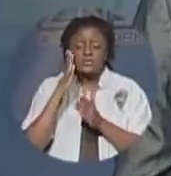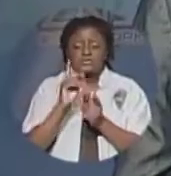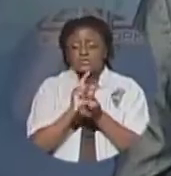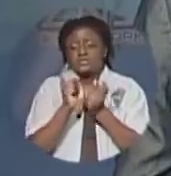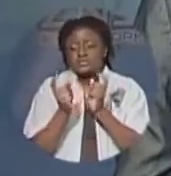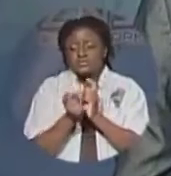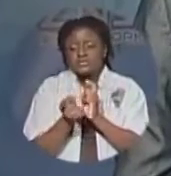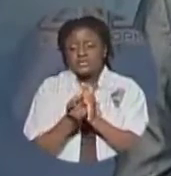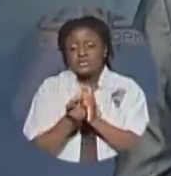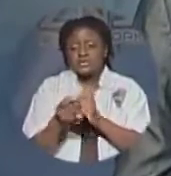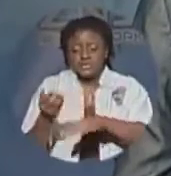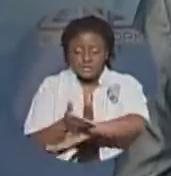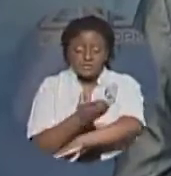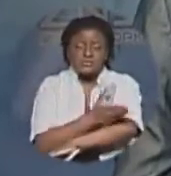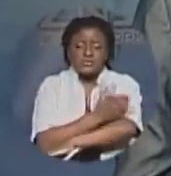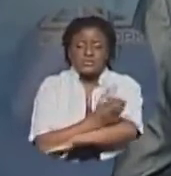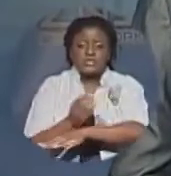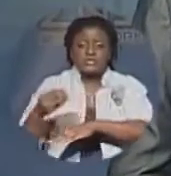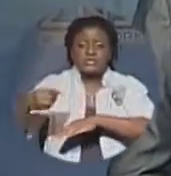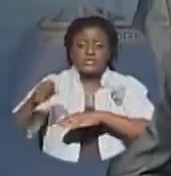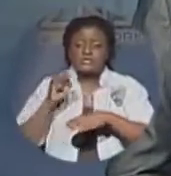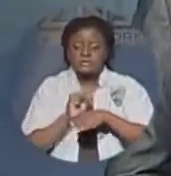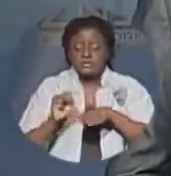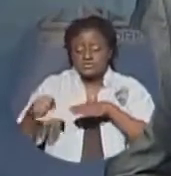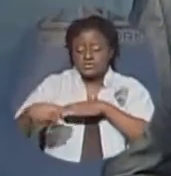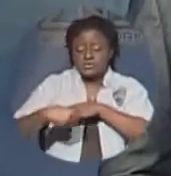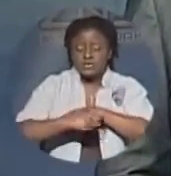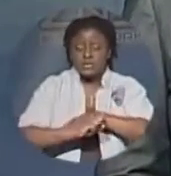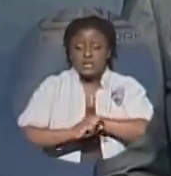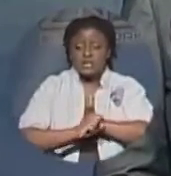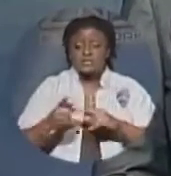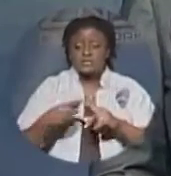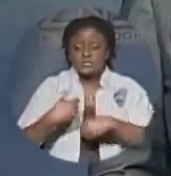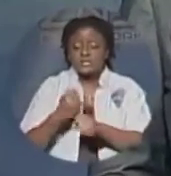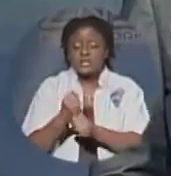in hopes of making it more user-friendly. LaDon Davis reports.